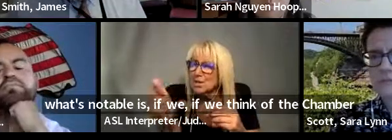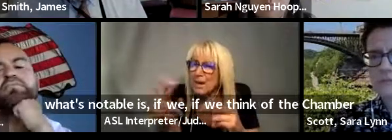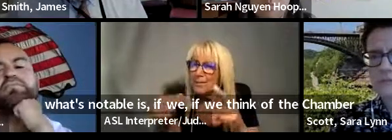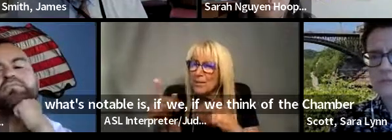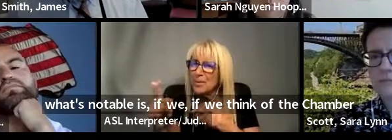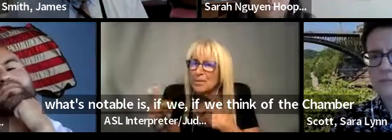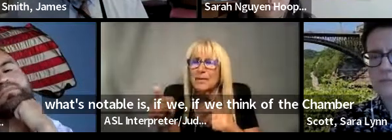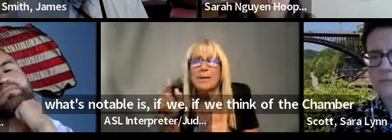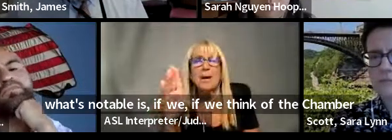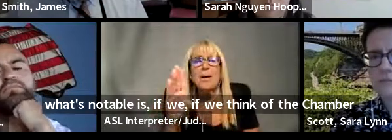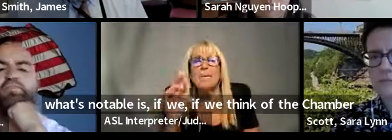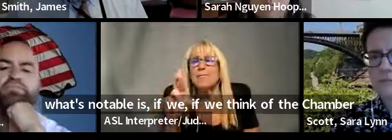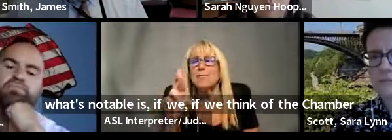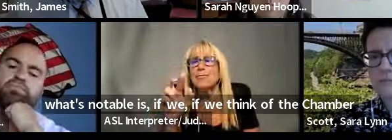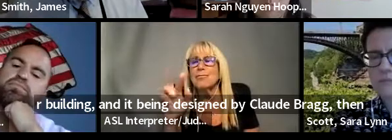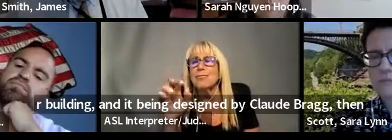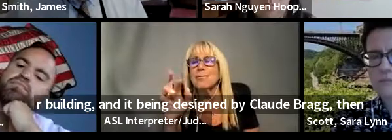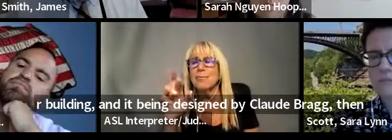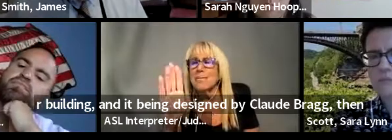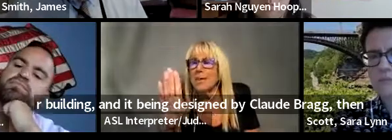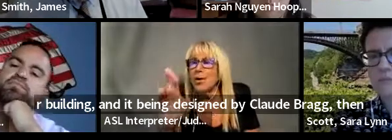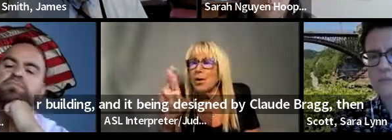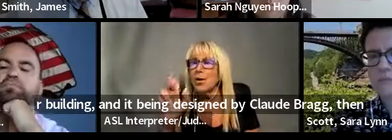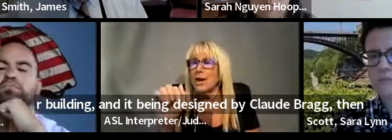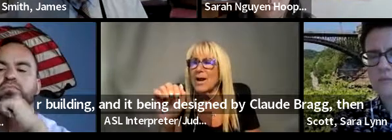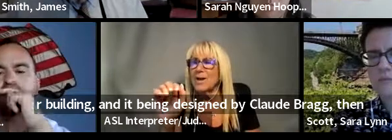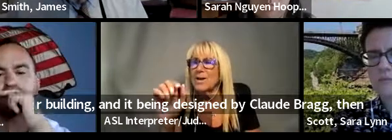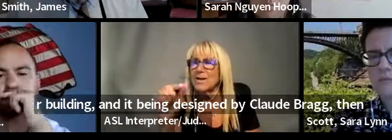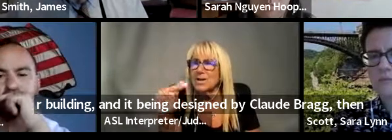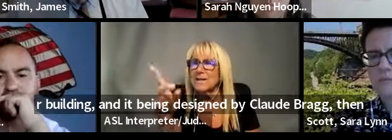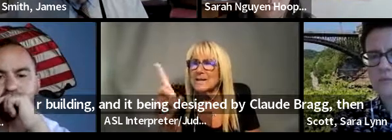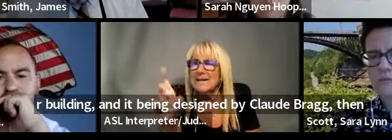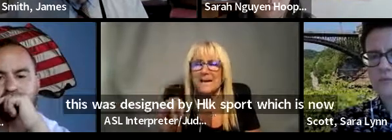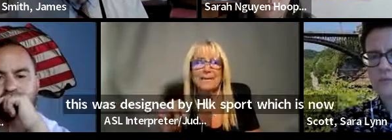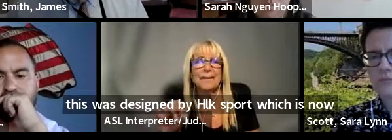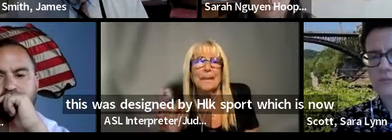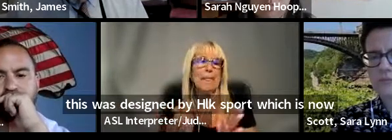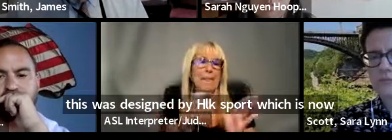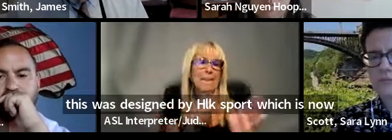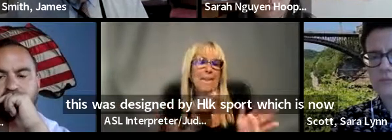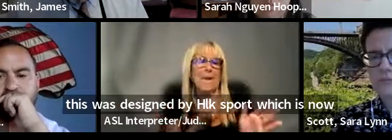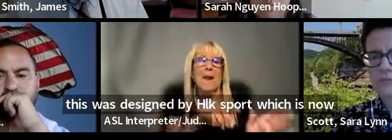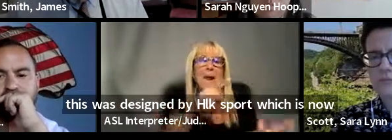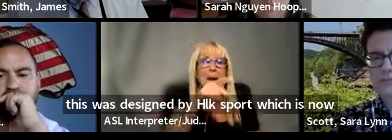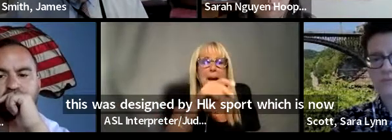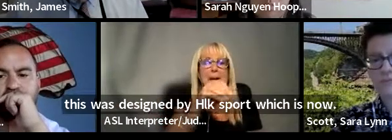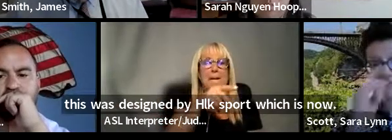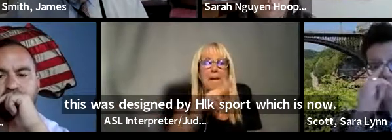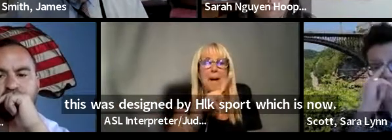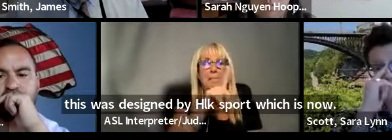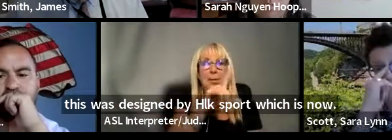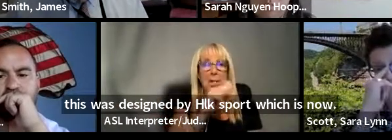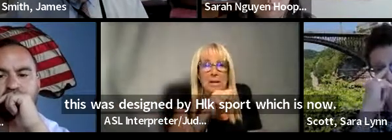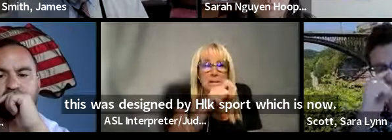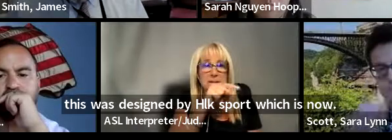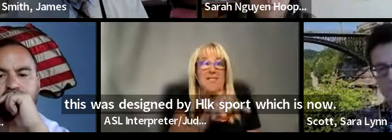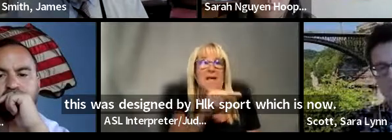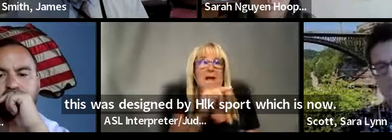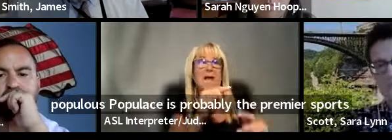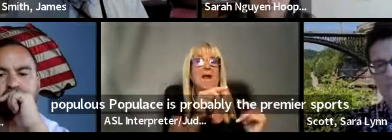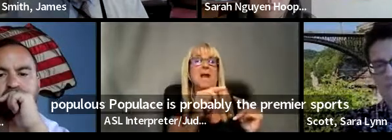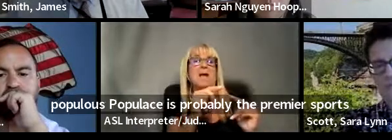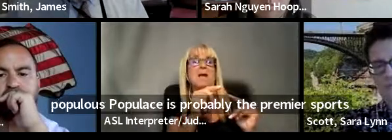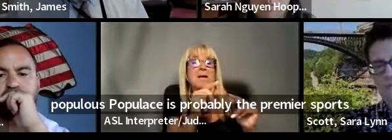was designed by HOK Sport, which is now Populous. Populous is probably the premier sports arena